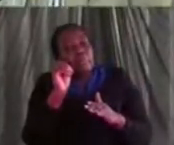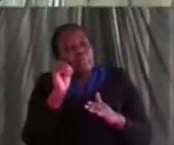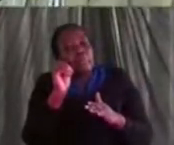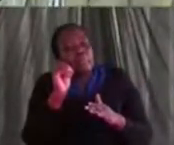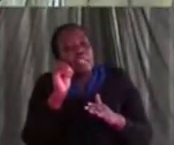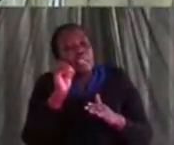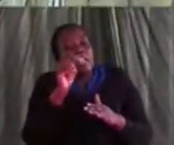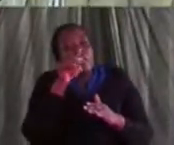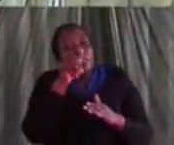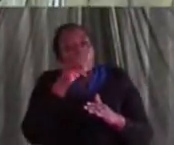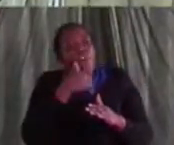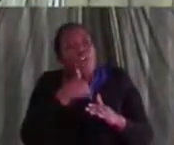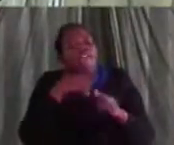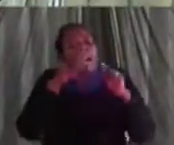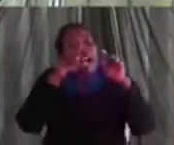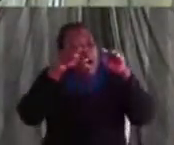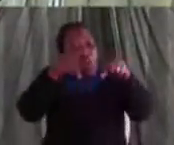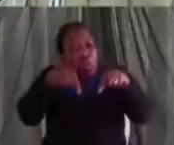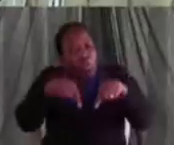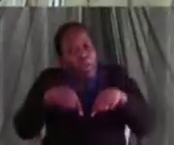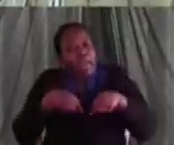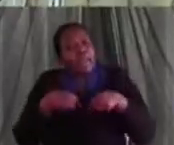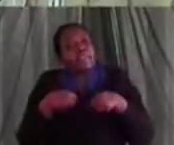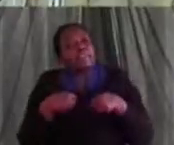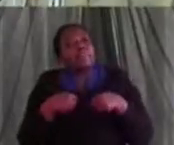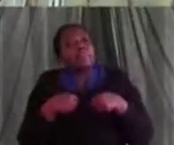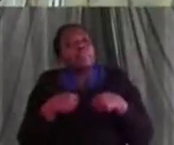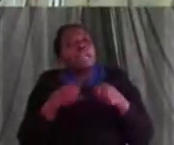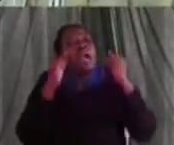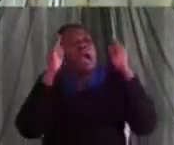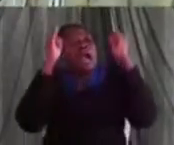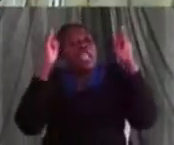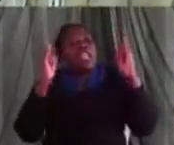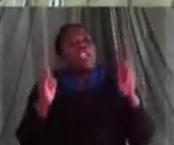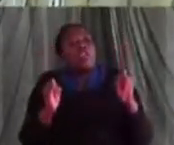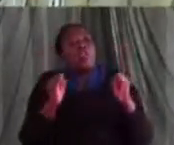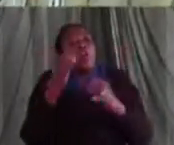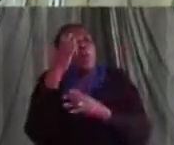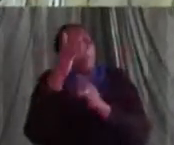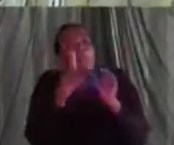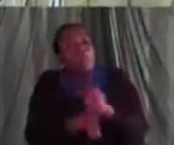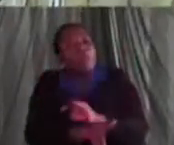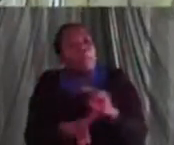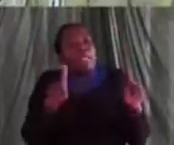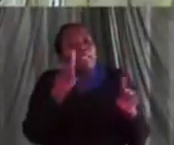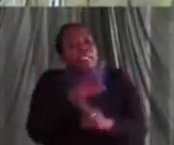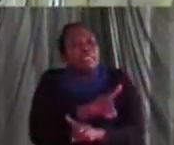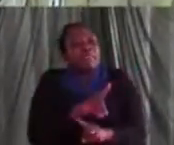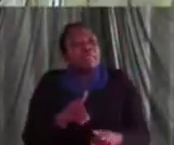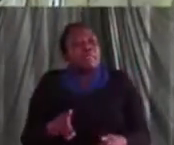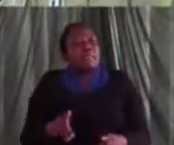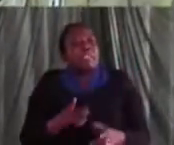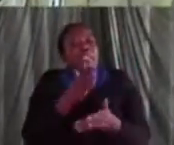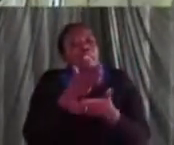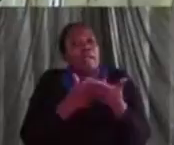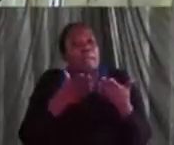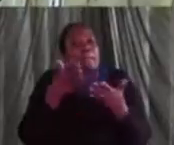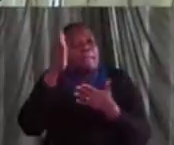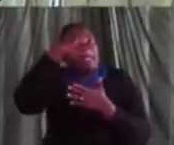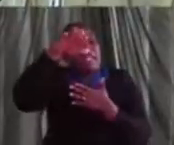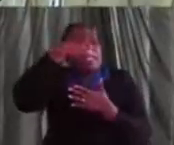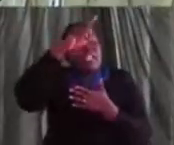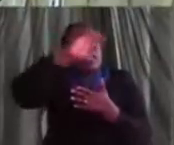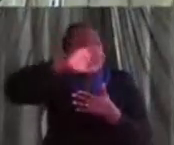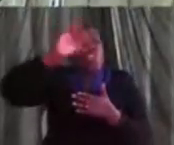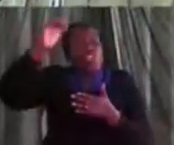you had acquired a new property, yes, somewhere in Ngong, yes.